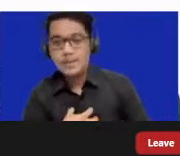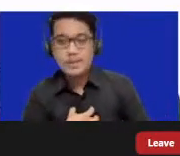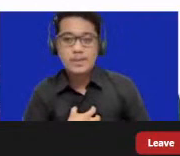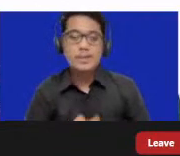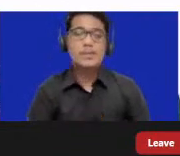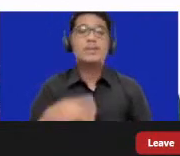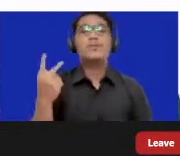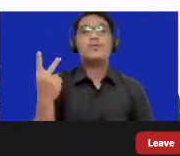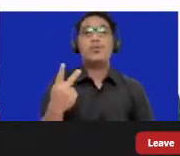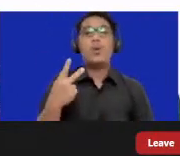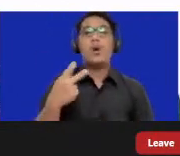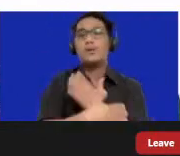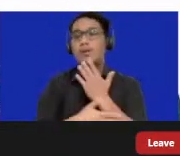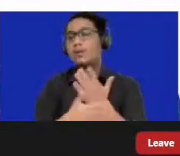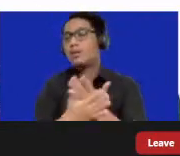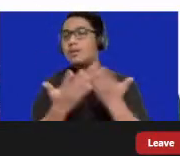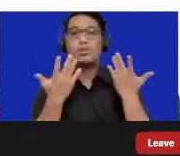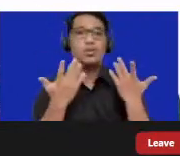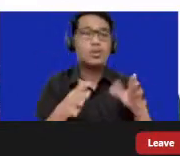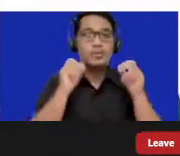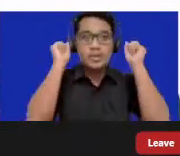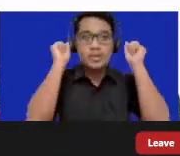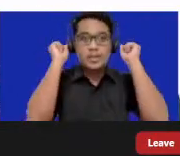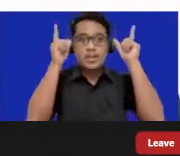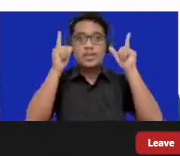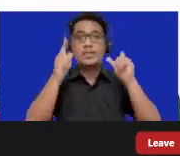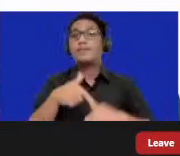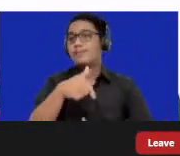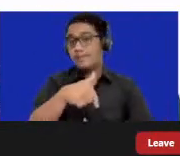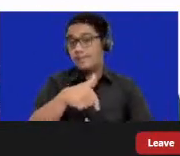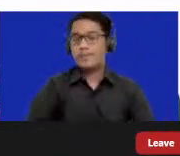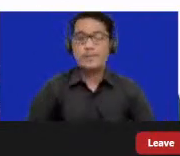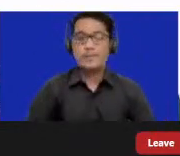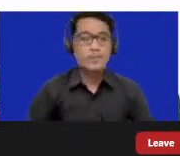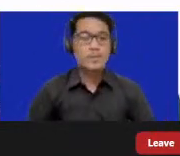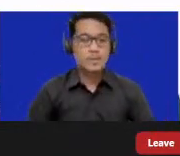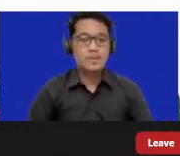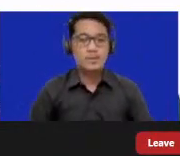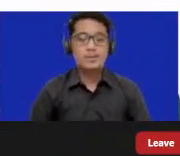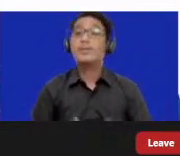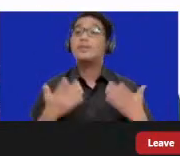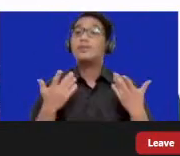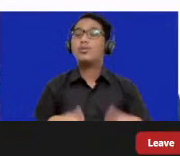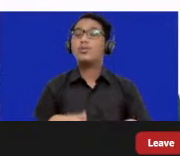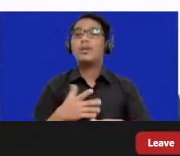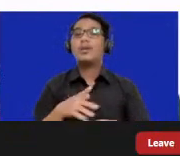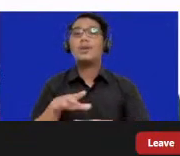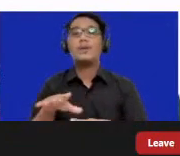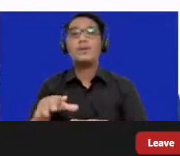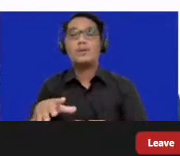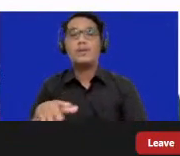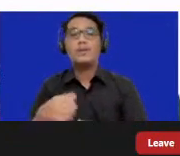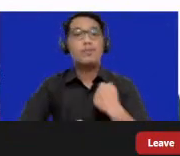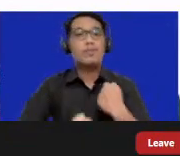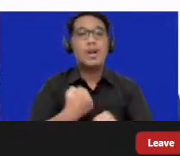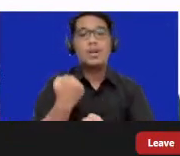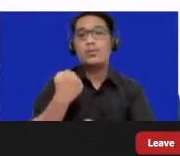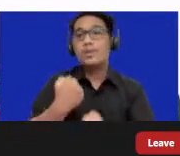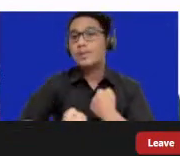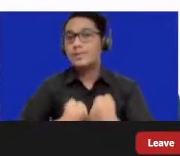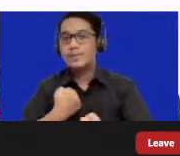well and have taken action on it very well. Otherwise, they wouldn't have been so